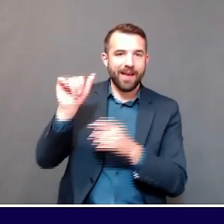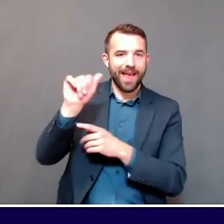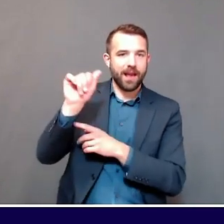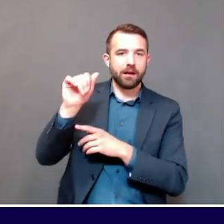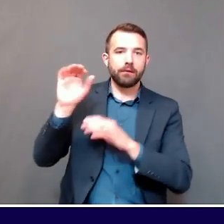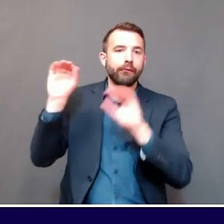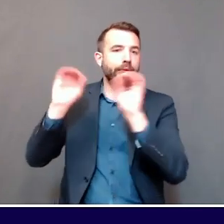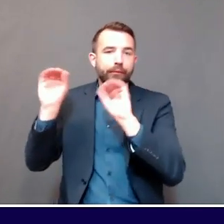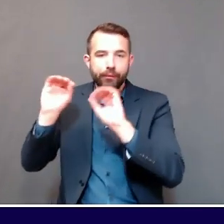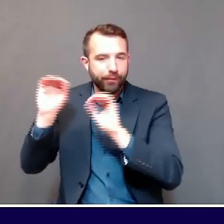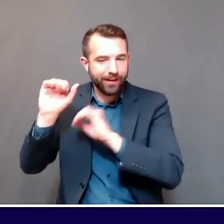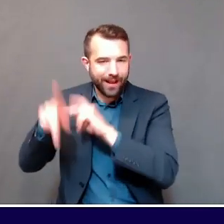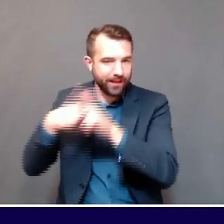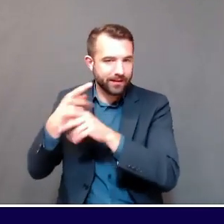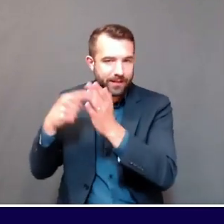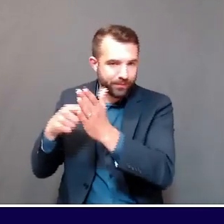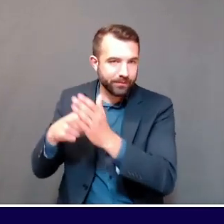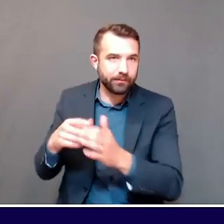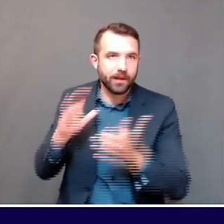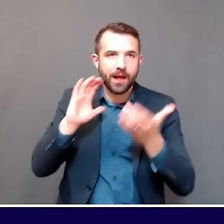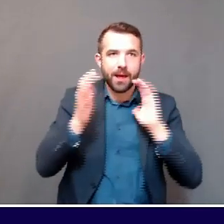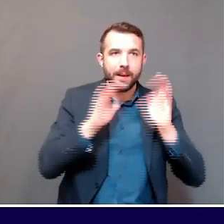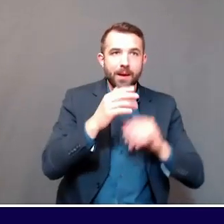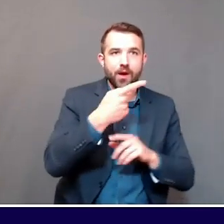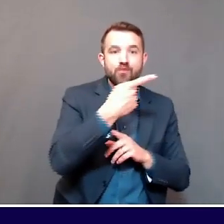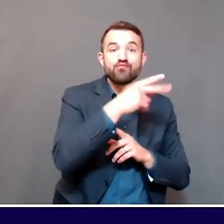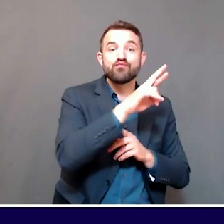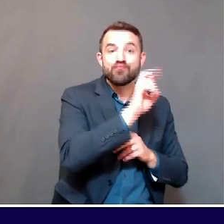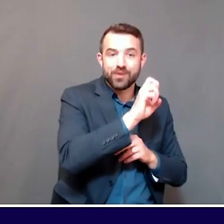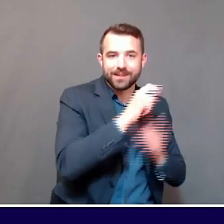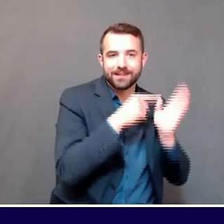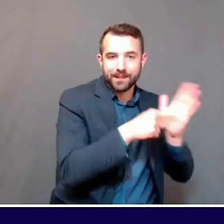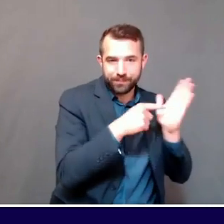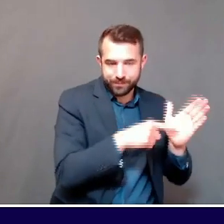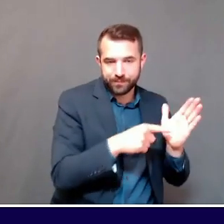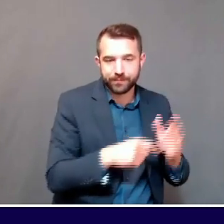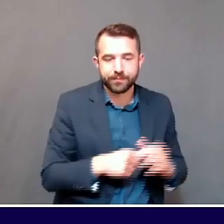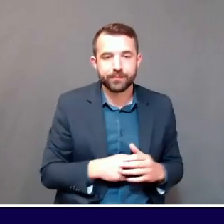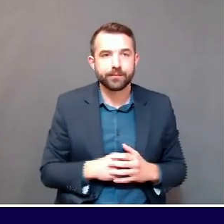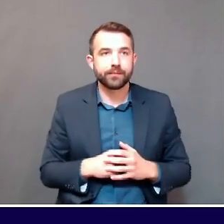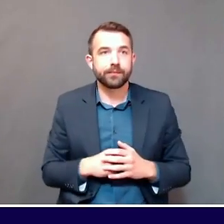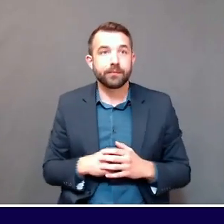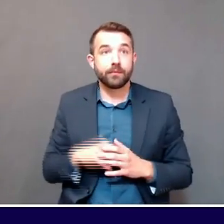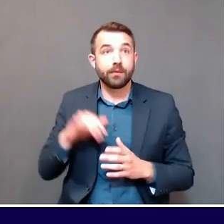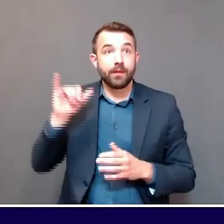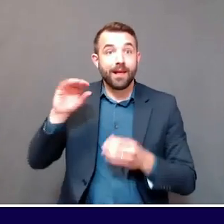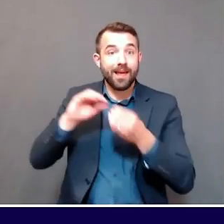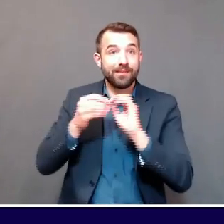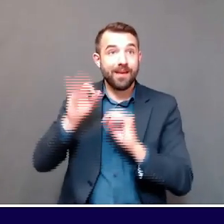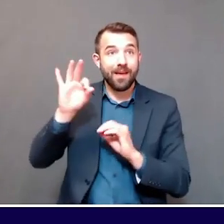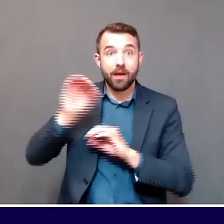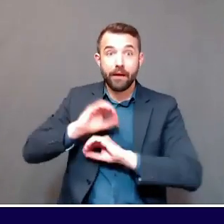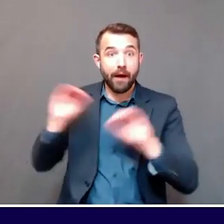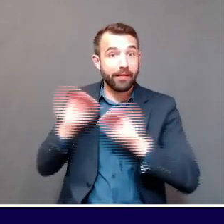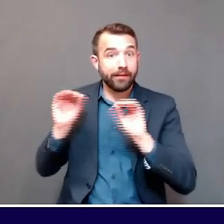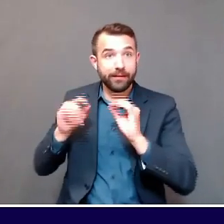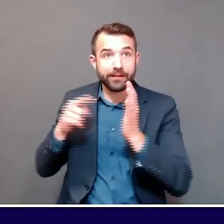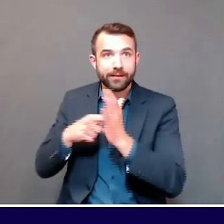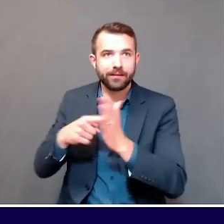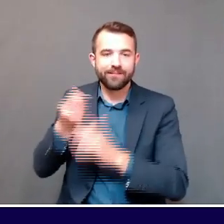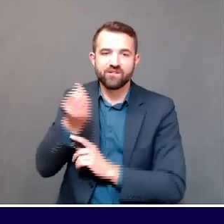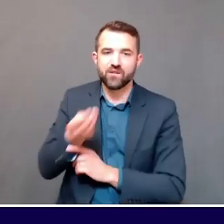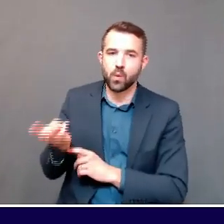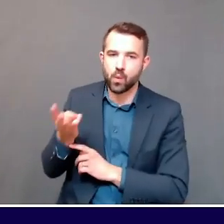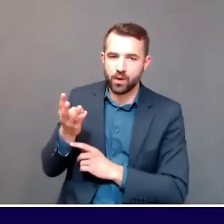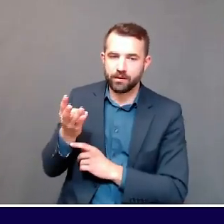data from a lot of the outbreaks that have occurred on cruise ships, as well as data from outbreaks that have occurred in nursing homes. A lot of folks can